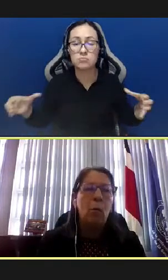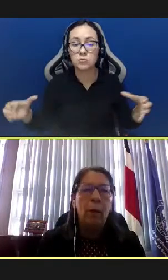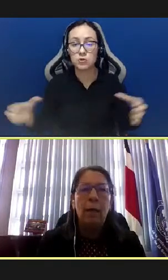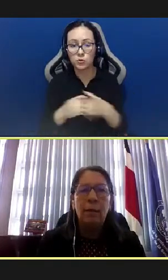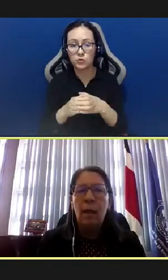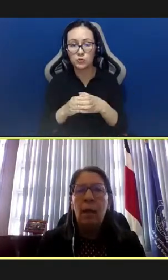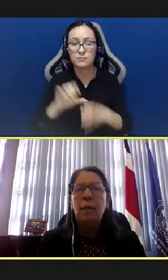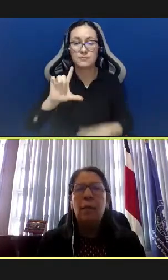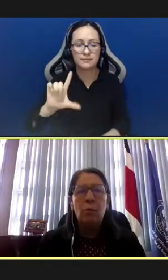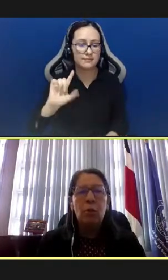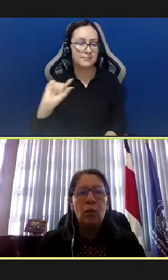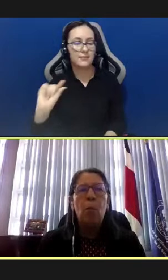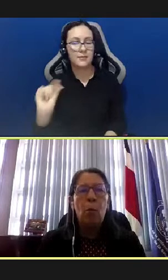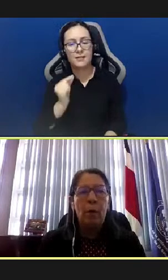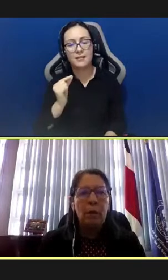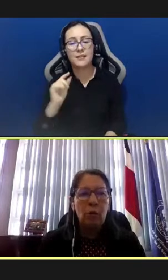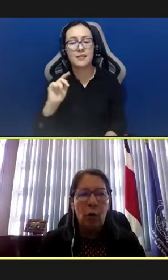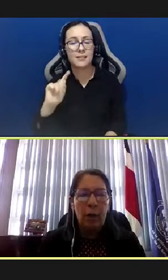So